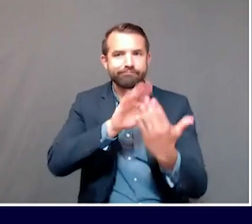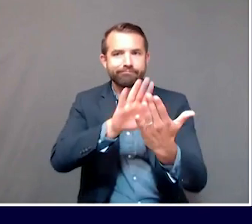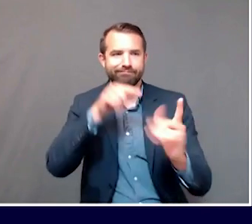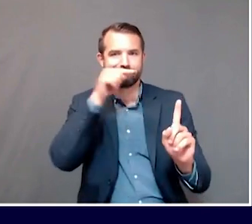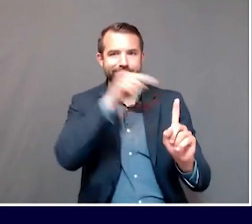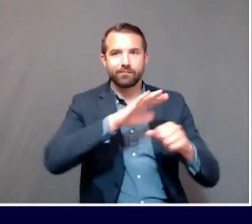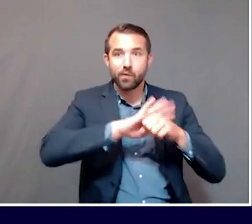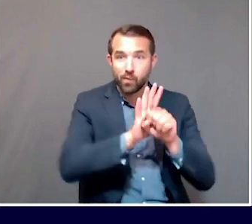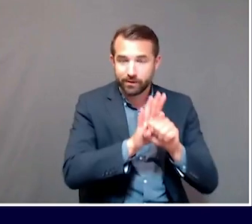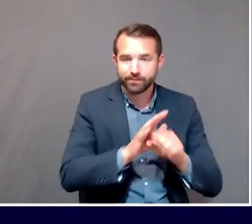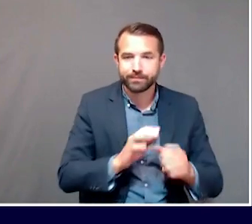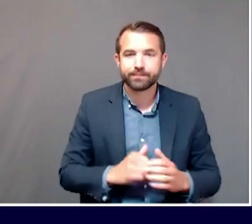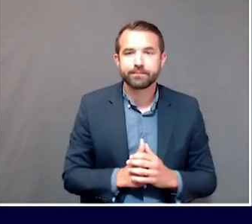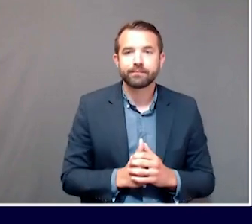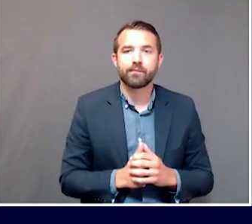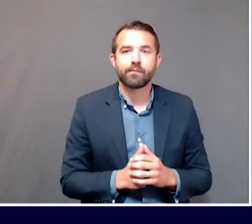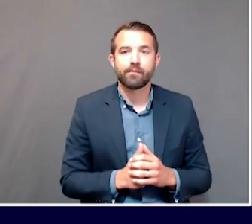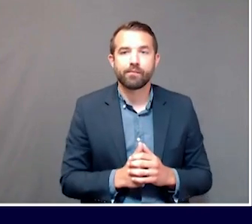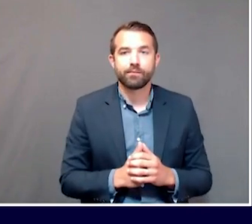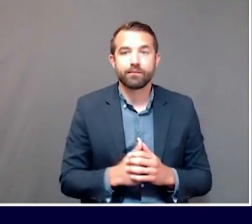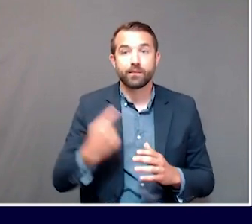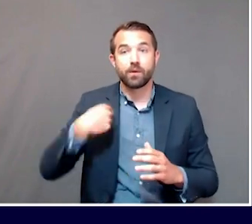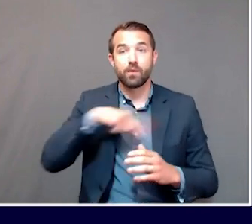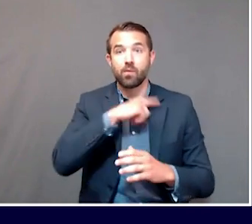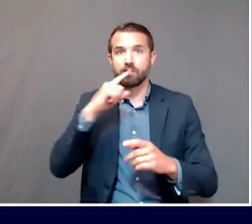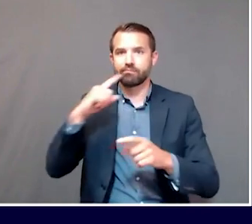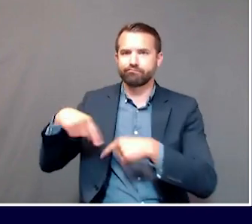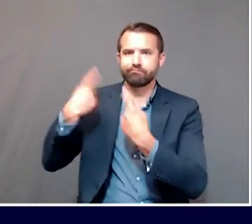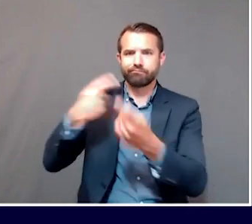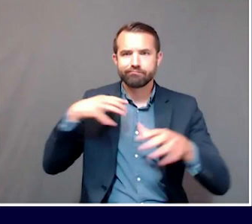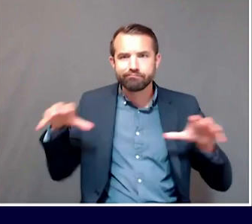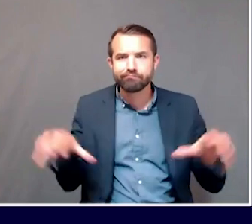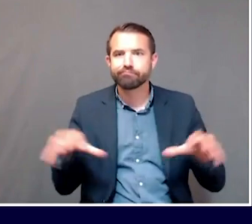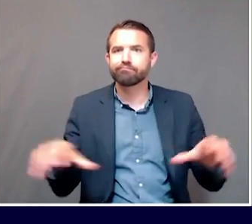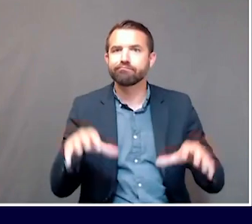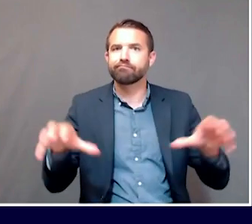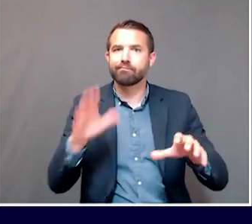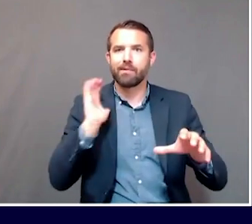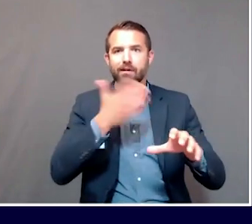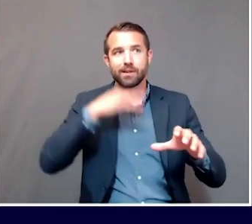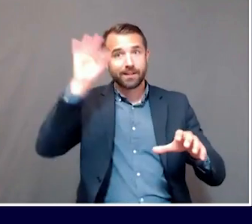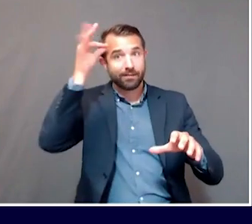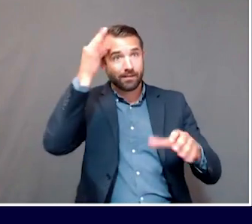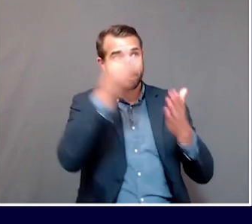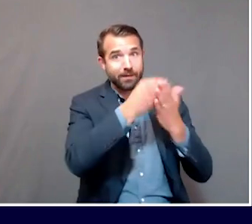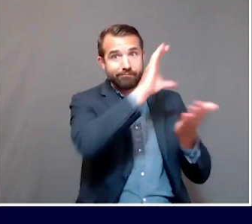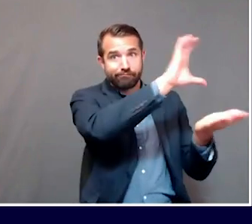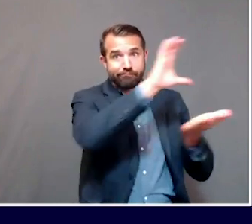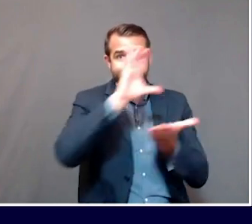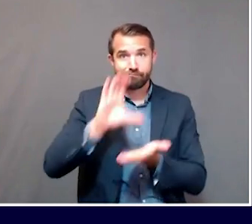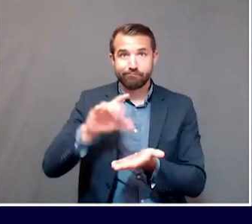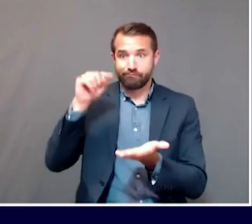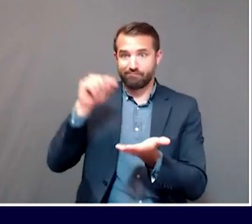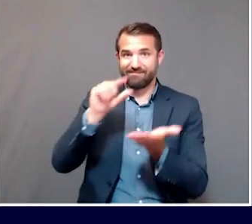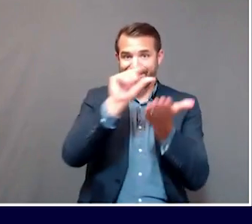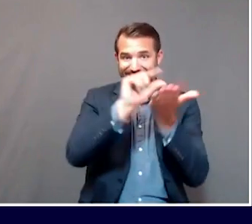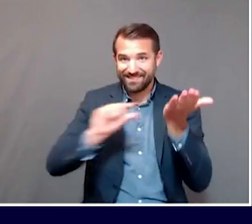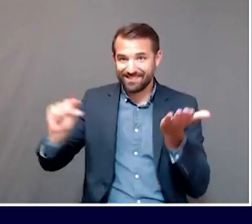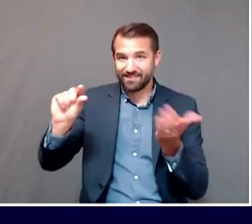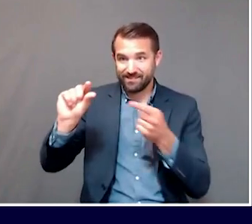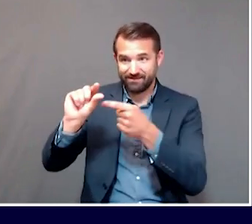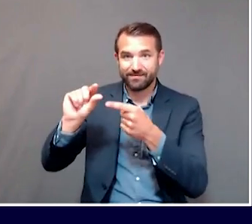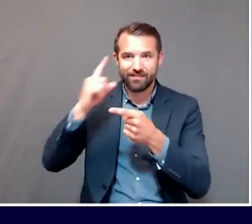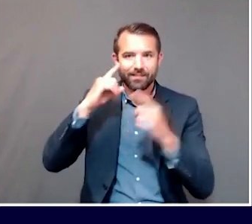Municipal Association to dedicate some federal funding for municipalities to develop what we're calling COVID-19 prevention